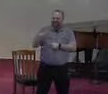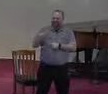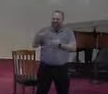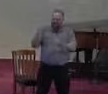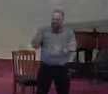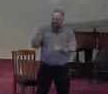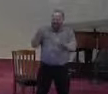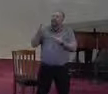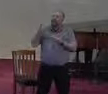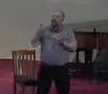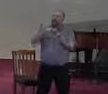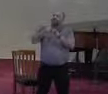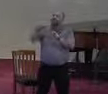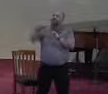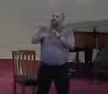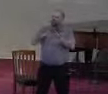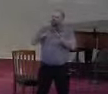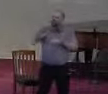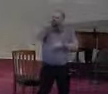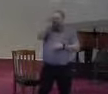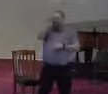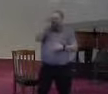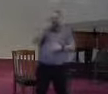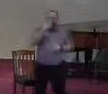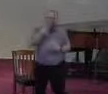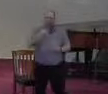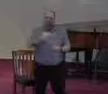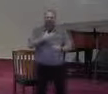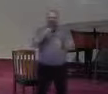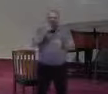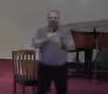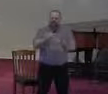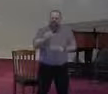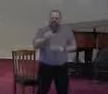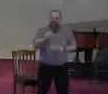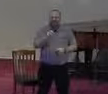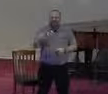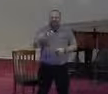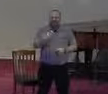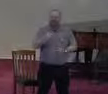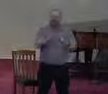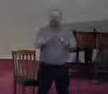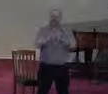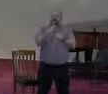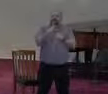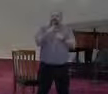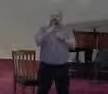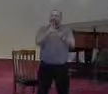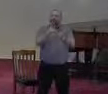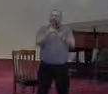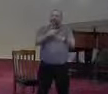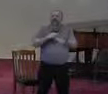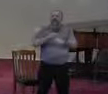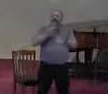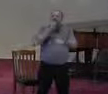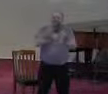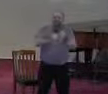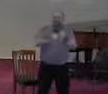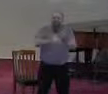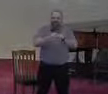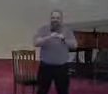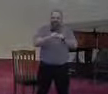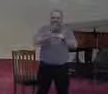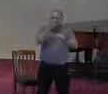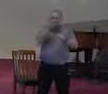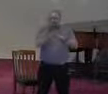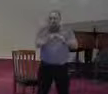choose. Father, I thank you for my sister Glenna. I pray in the name of Jesus that our sister who is mature in the